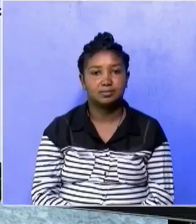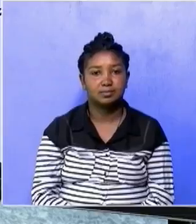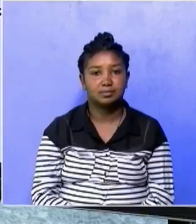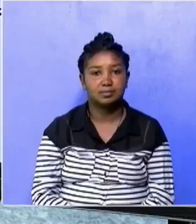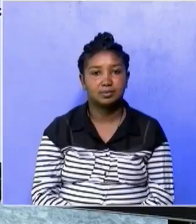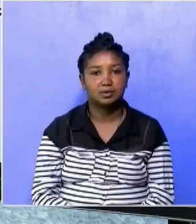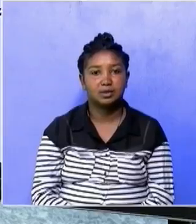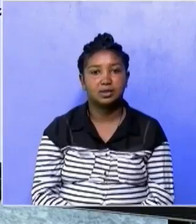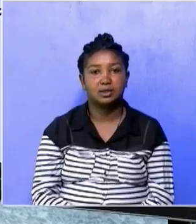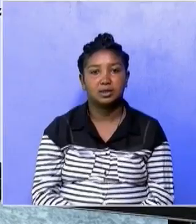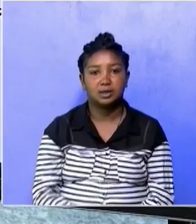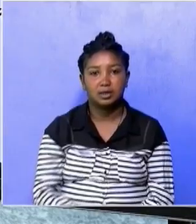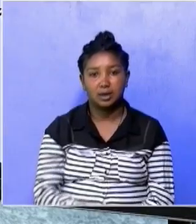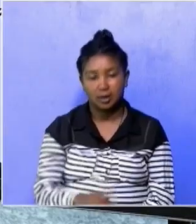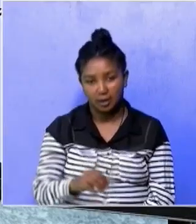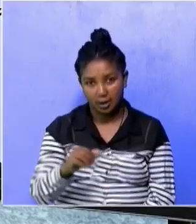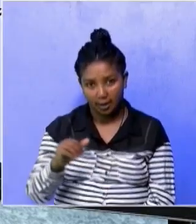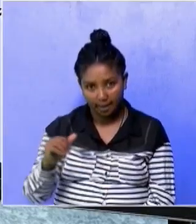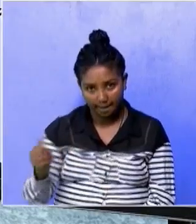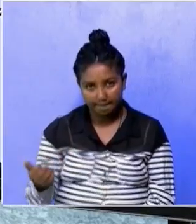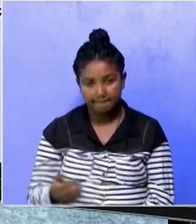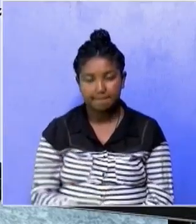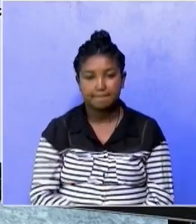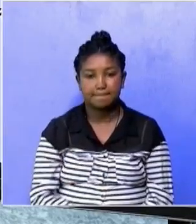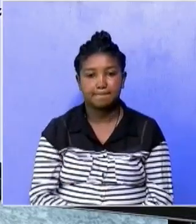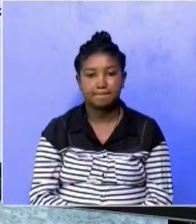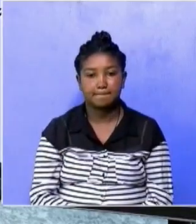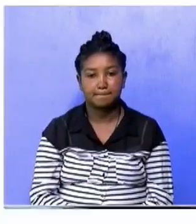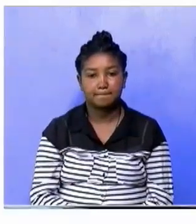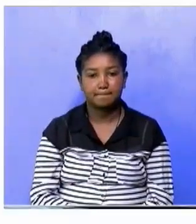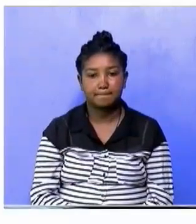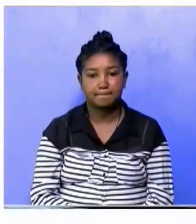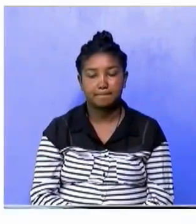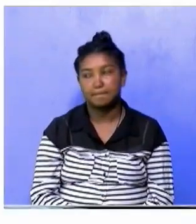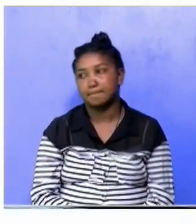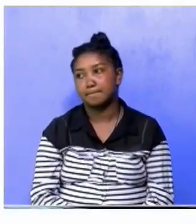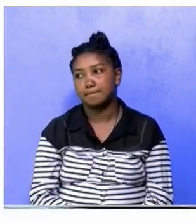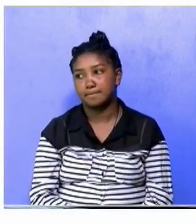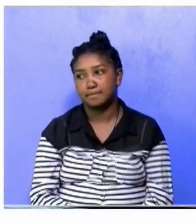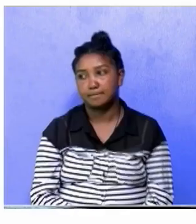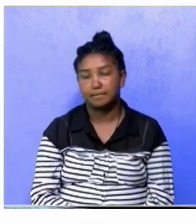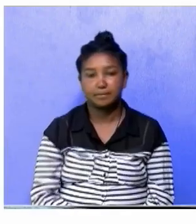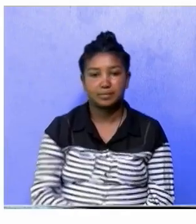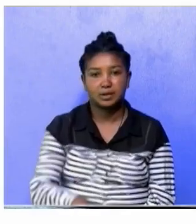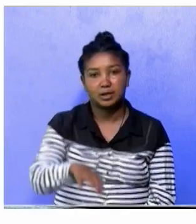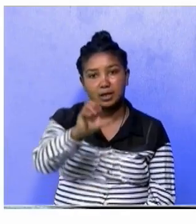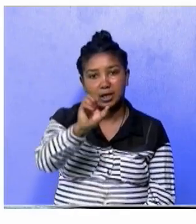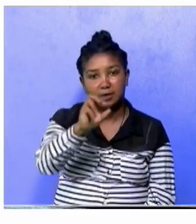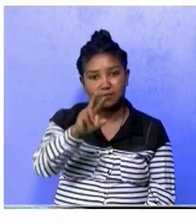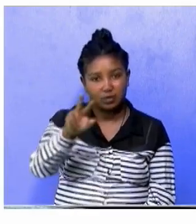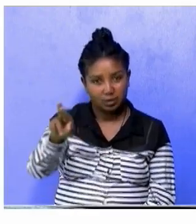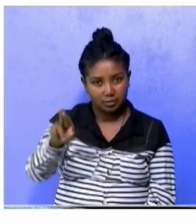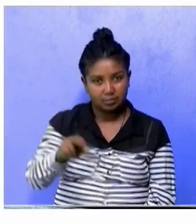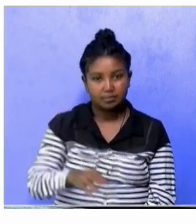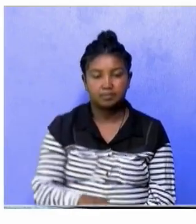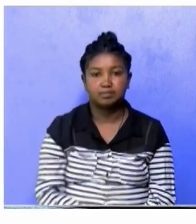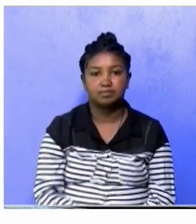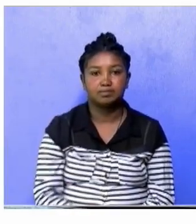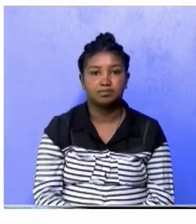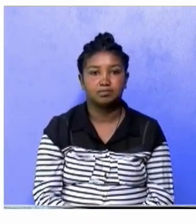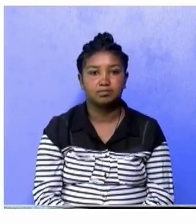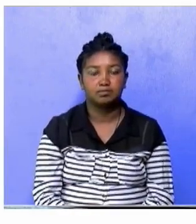it comes in the case of that is ever, right? I'm going to ask you, right? Have you